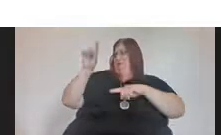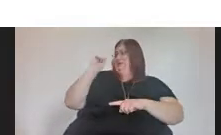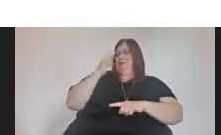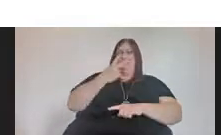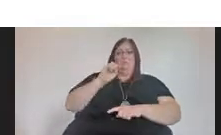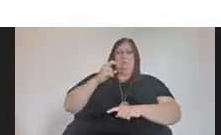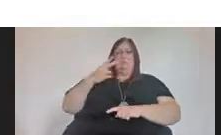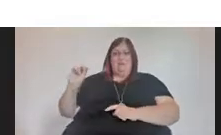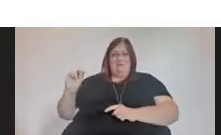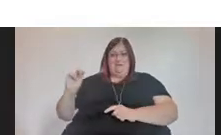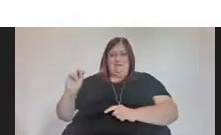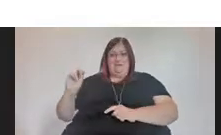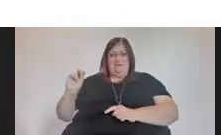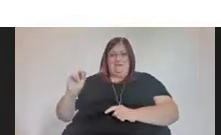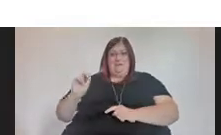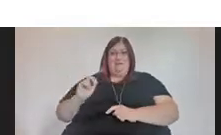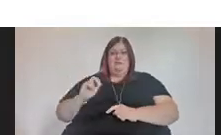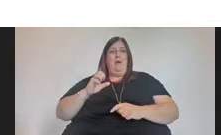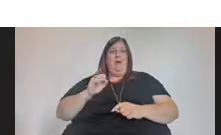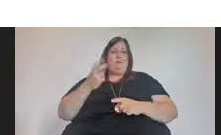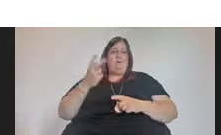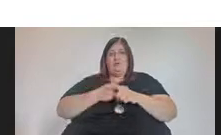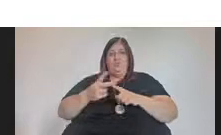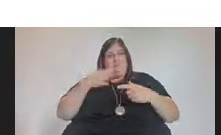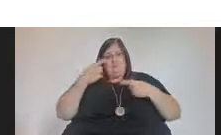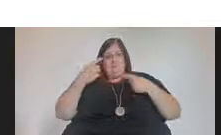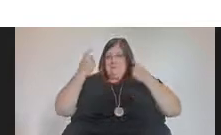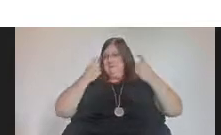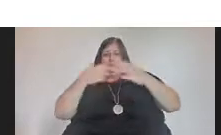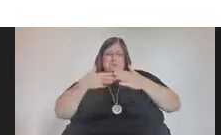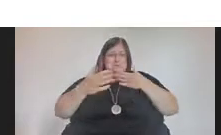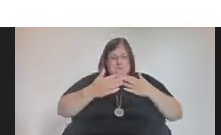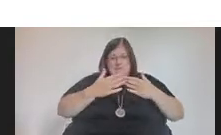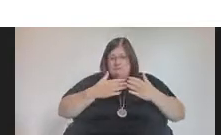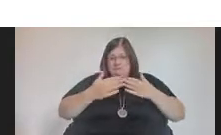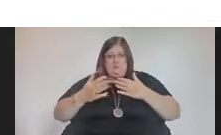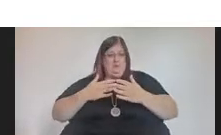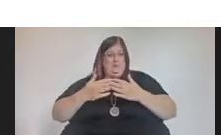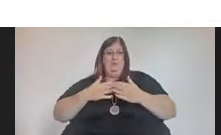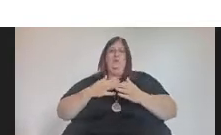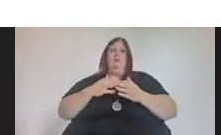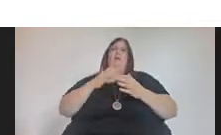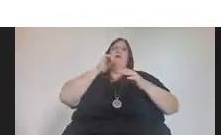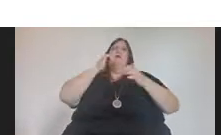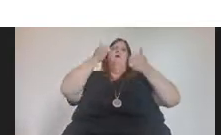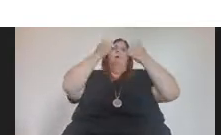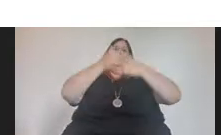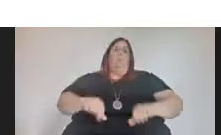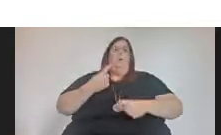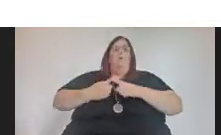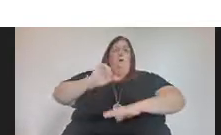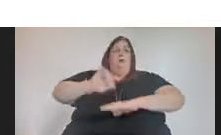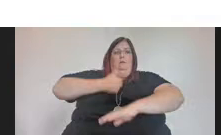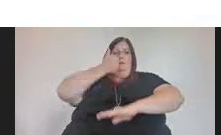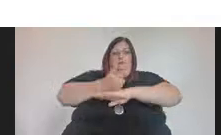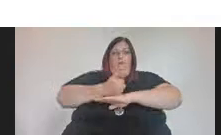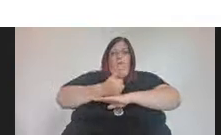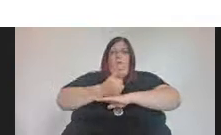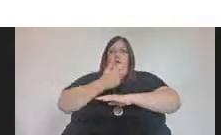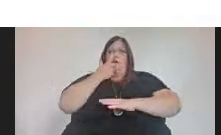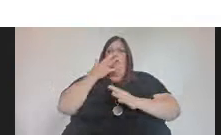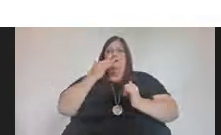been home for a couple of weeks thinking about the impact of the pandemic, we already knew that we were going to be operating testing sites